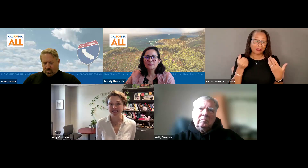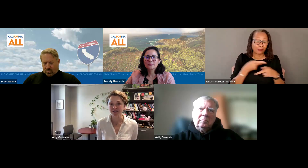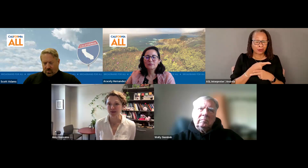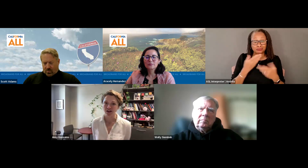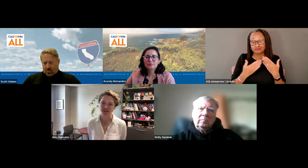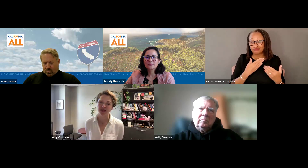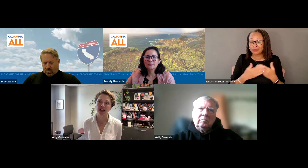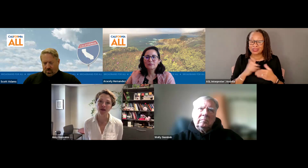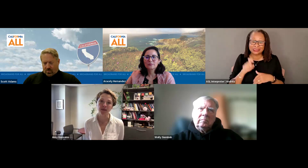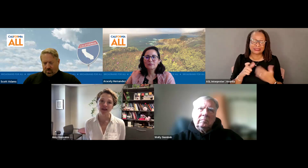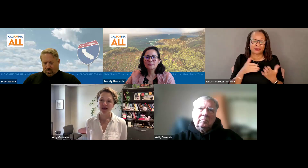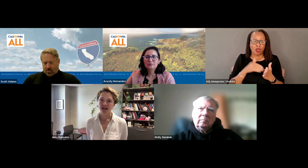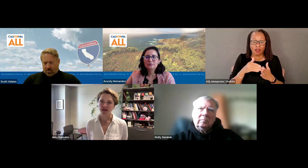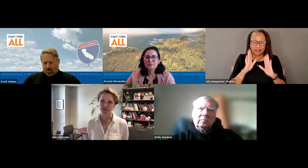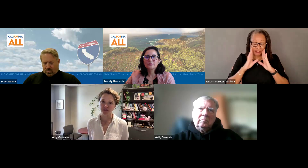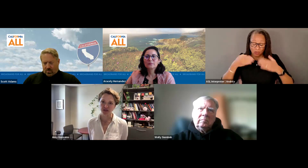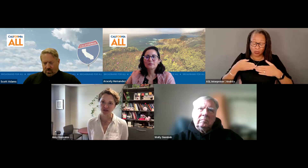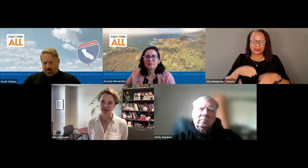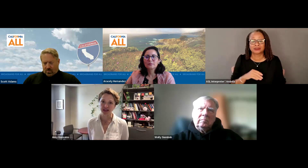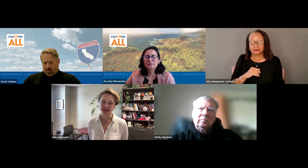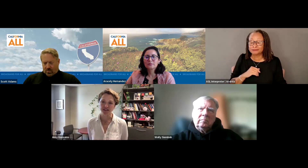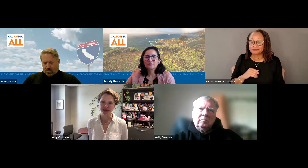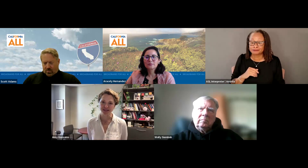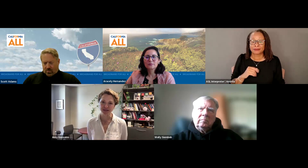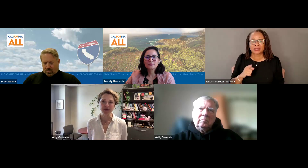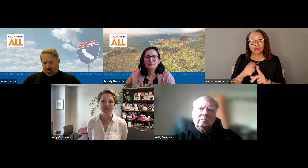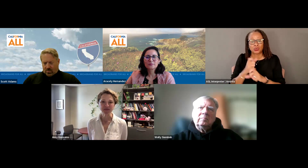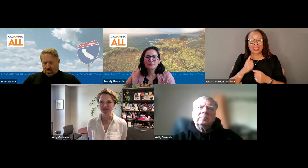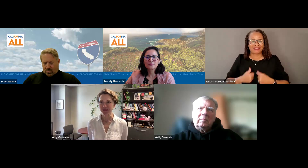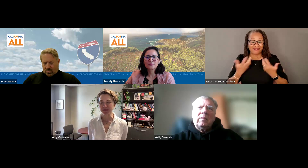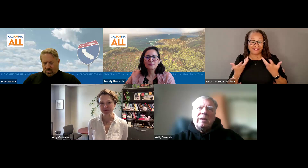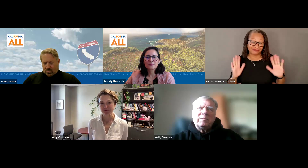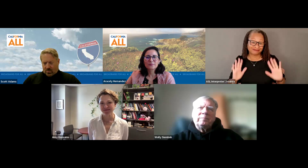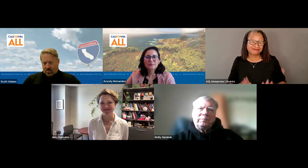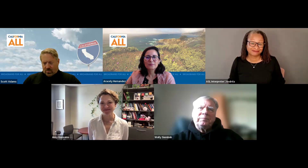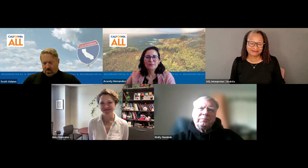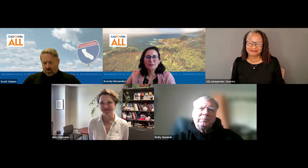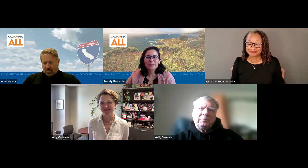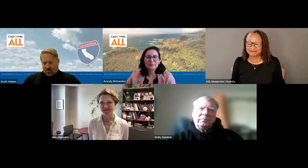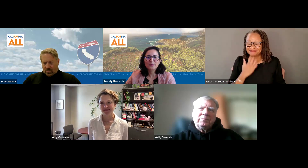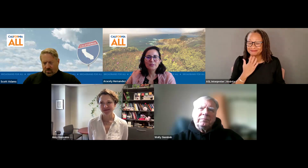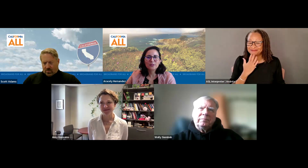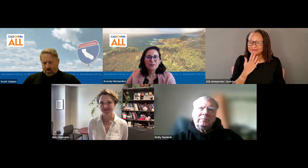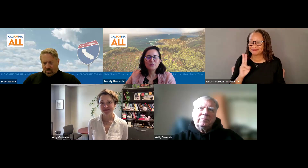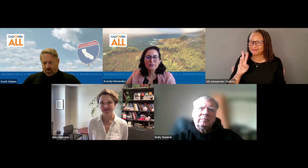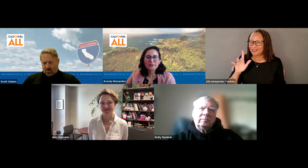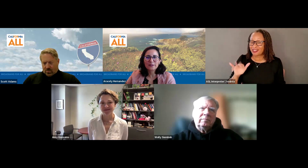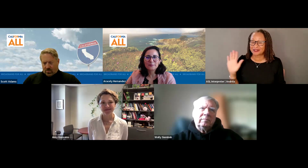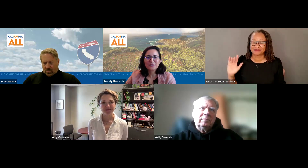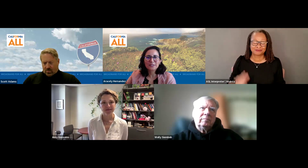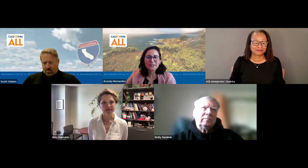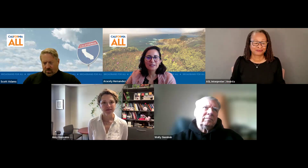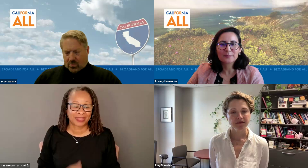that needs to be often the hub to get life done. So yeah. Thanks. Well, thank you all